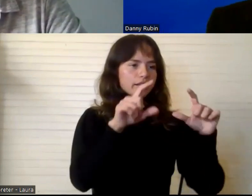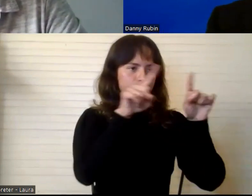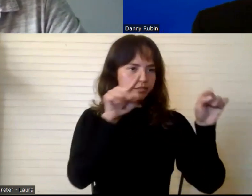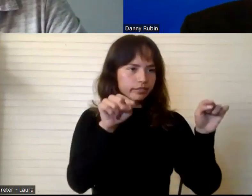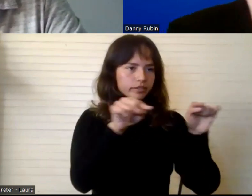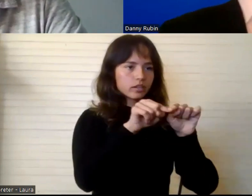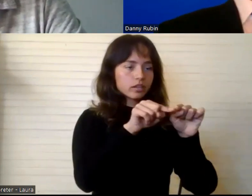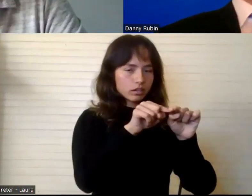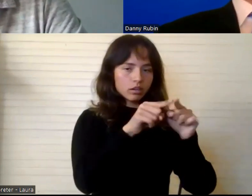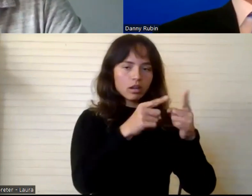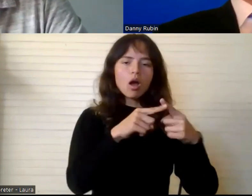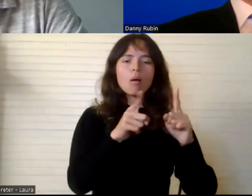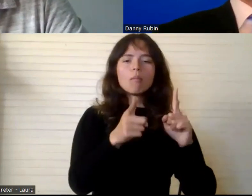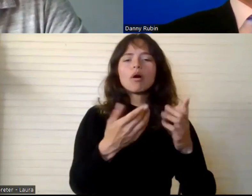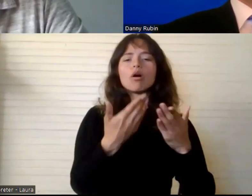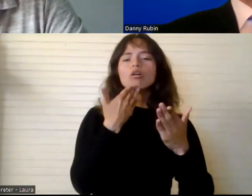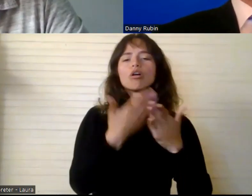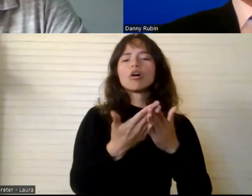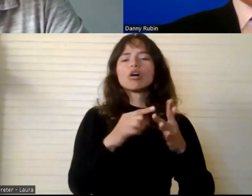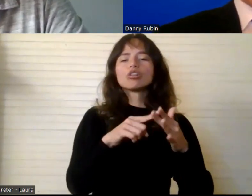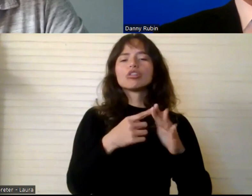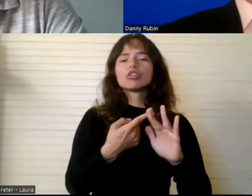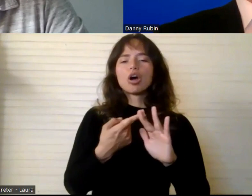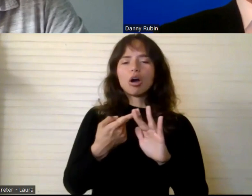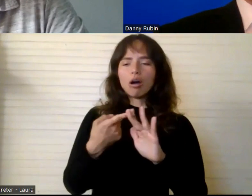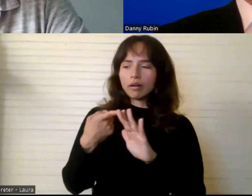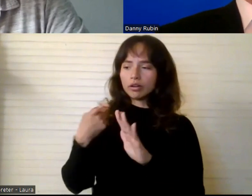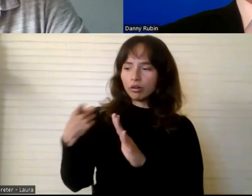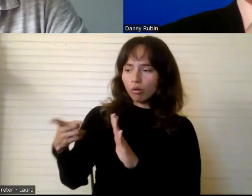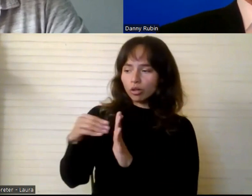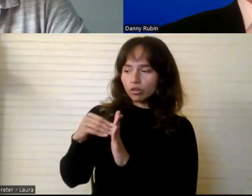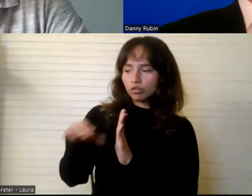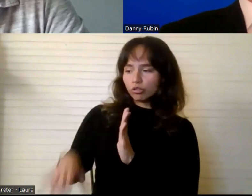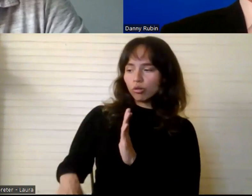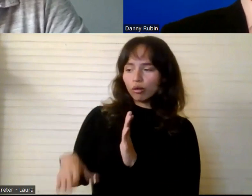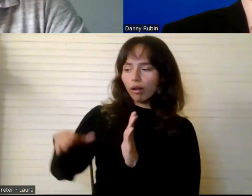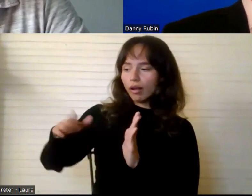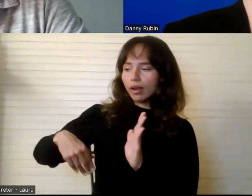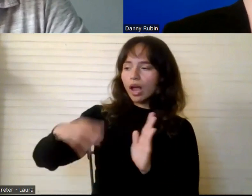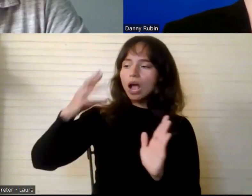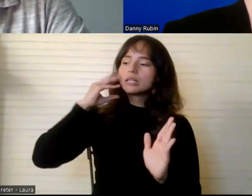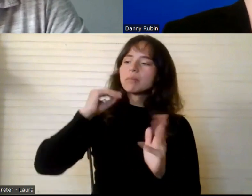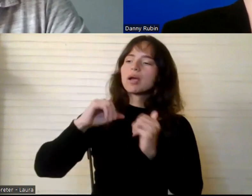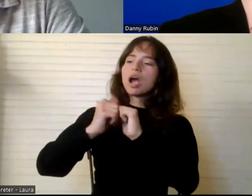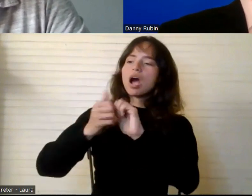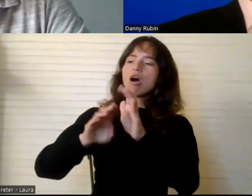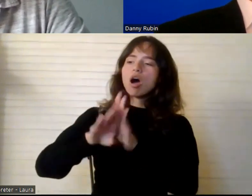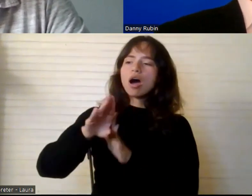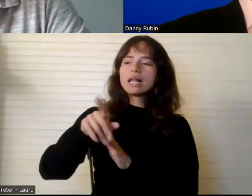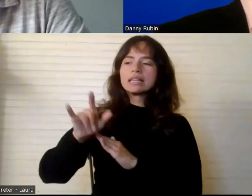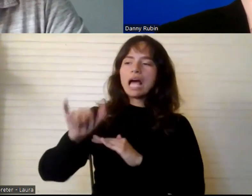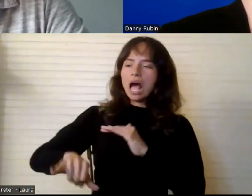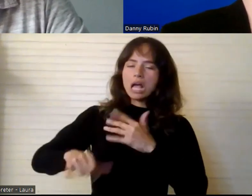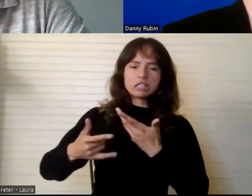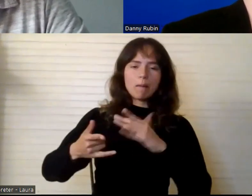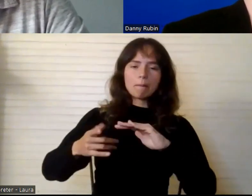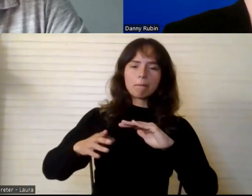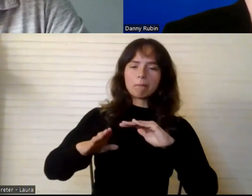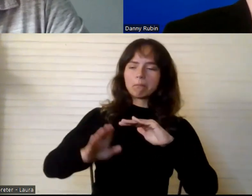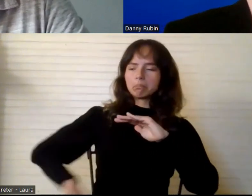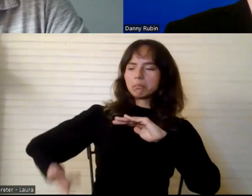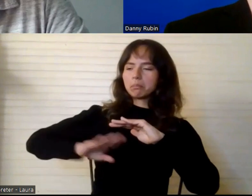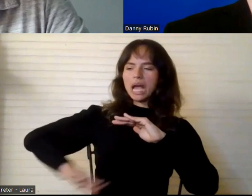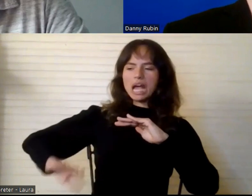or education exposure to web design and web development at a very baseline level, so they can get sort of acclimated